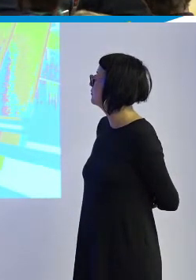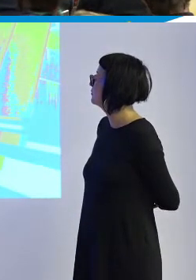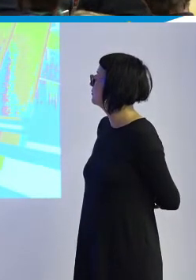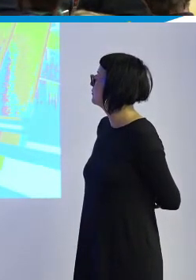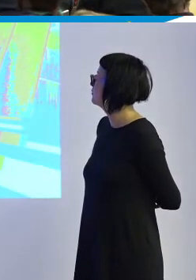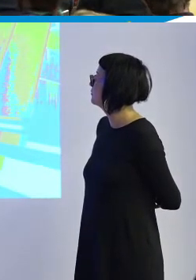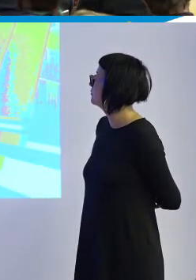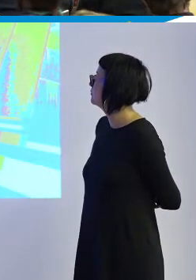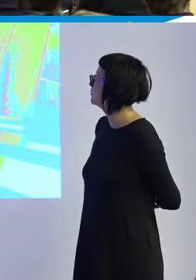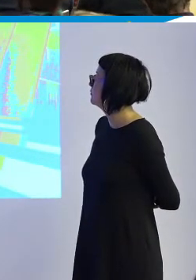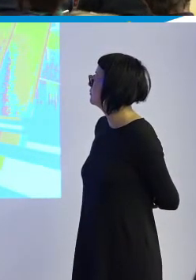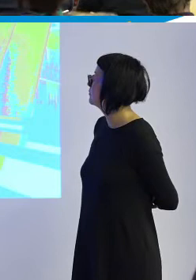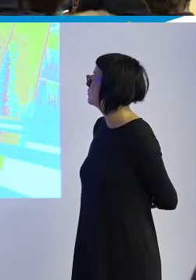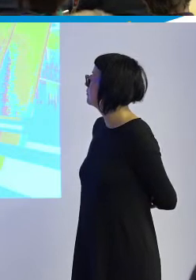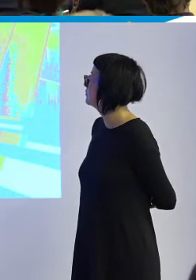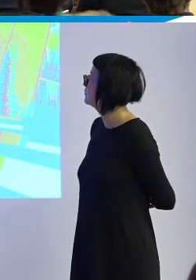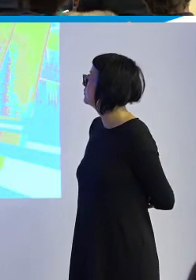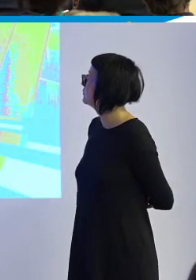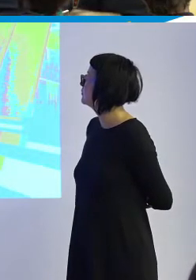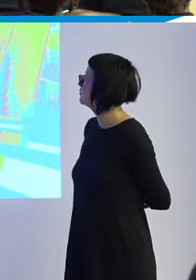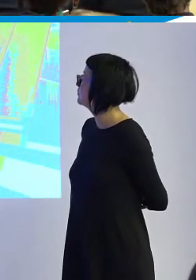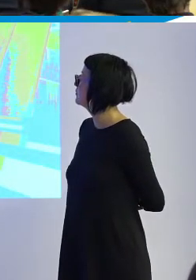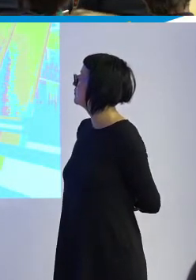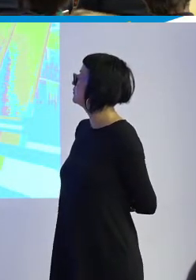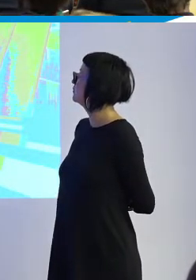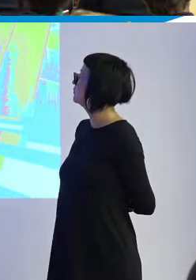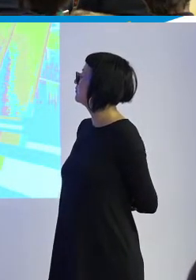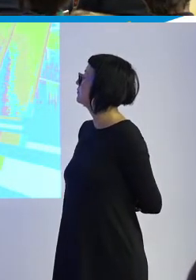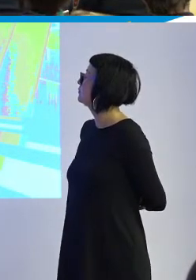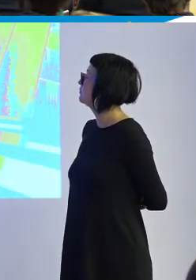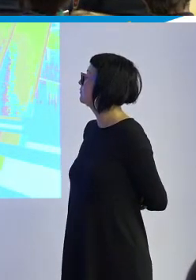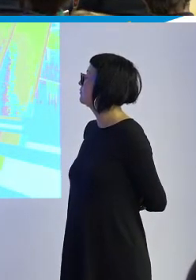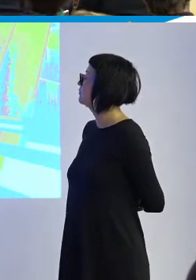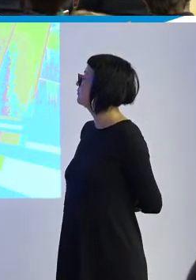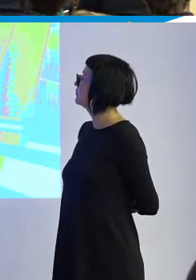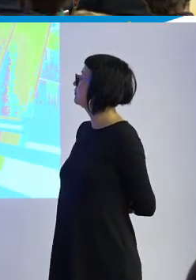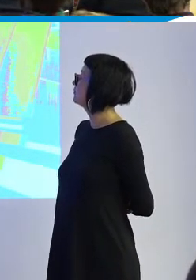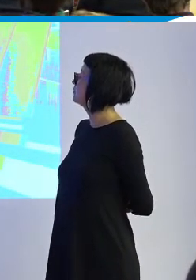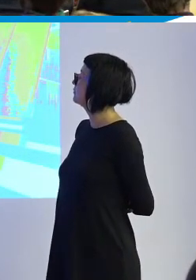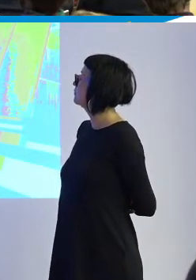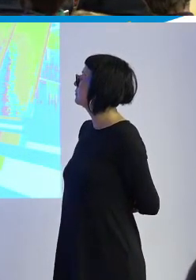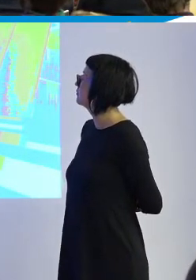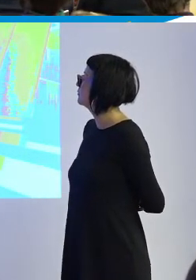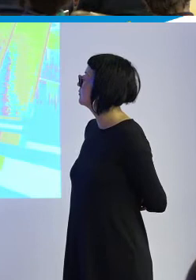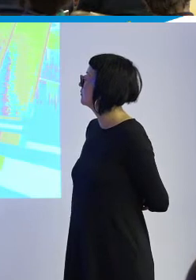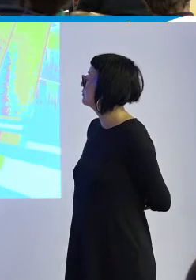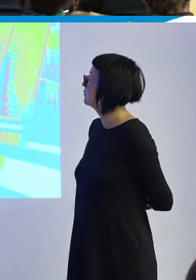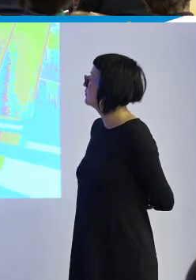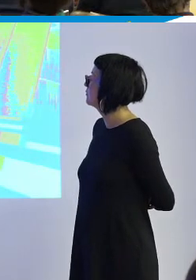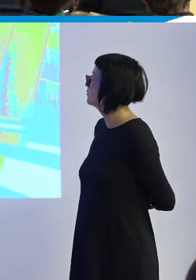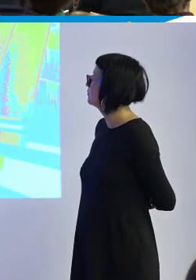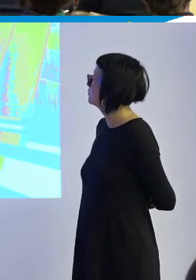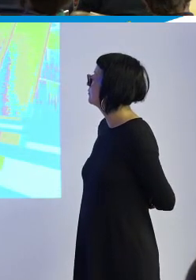Roshone became the world's first product to be certified ISO 13482 compliant the new global safety